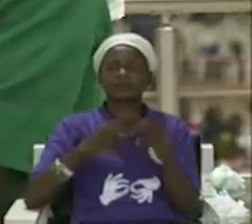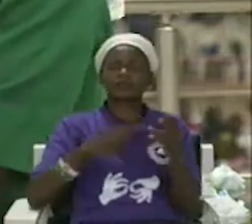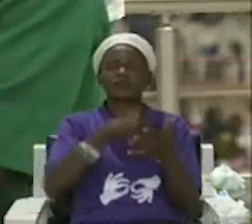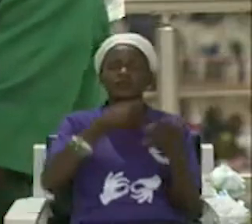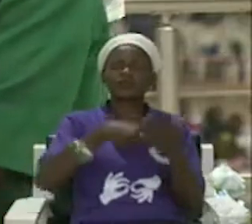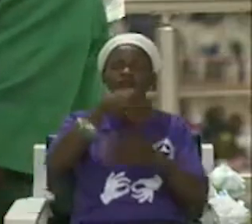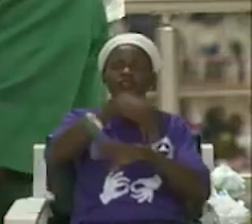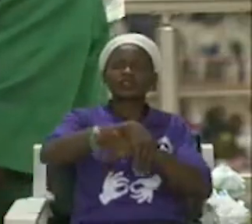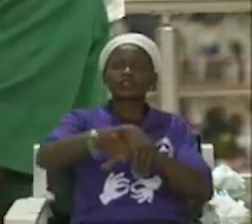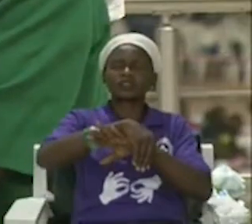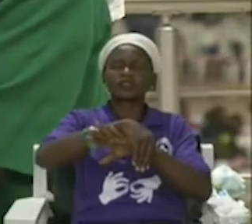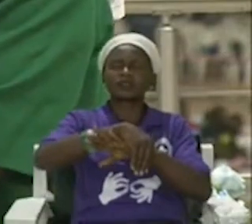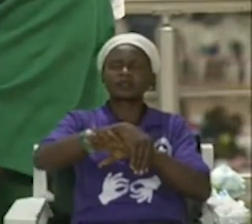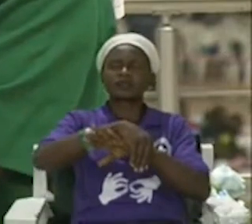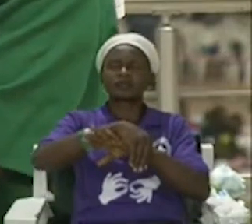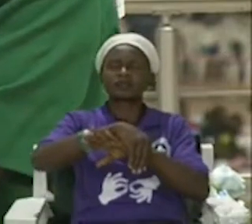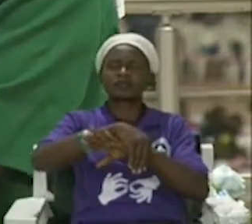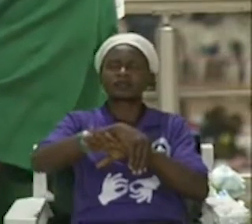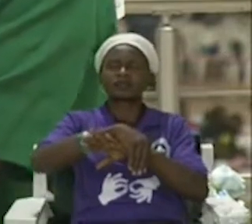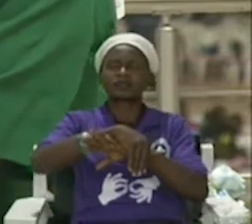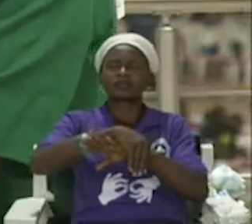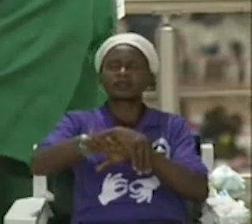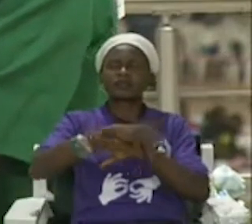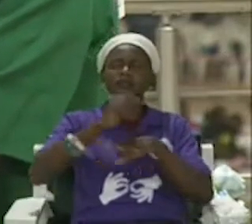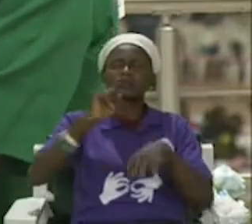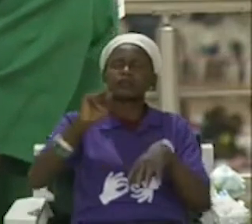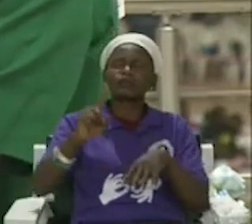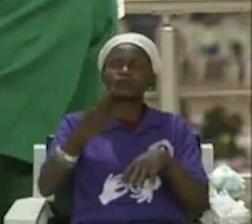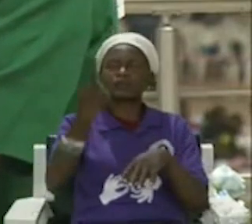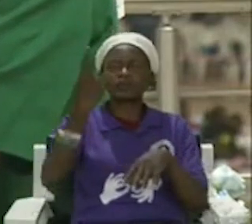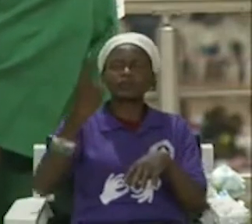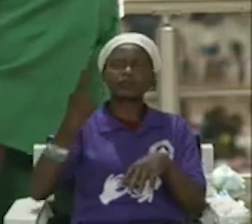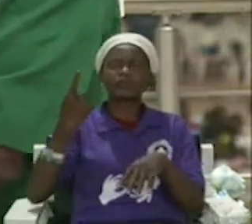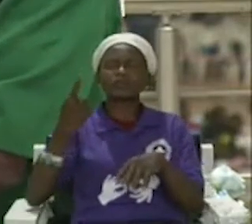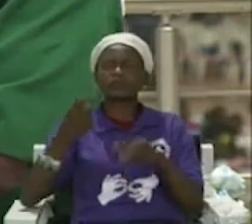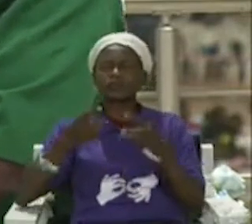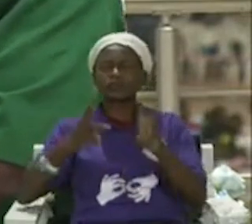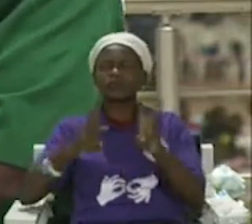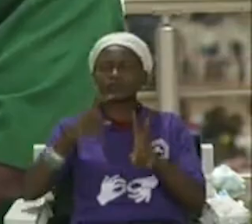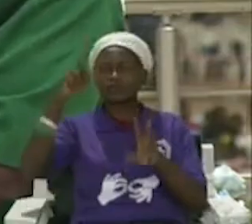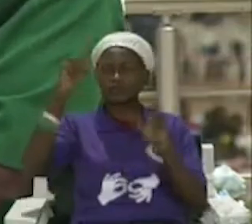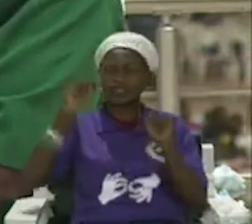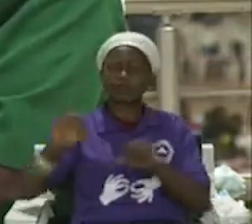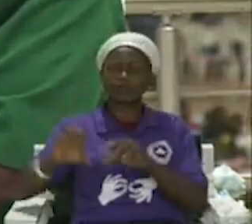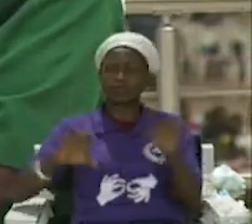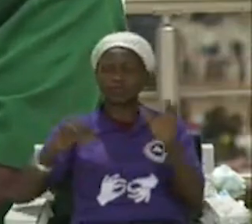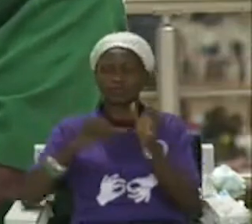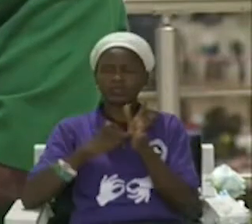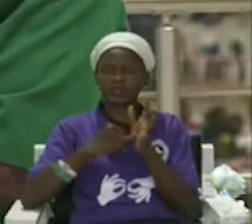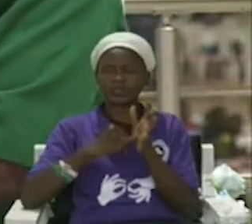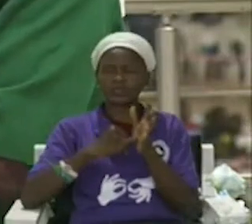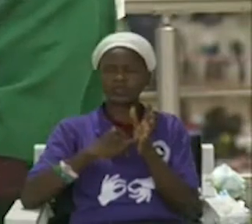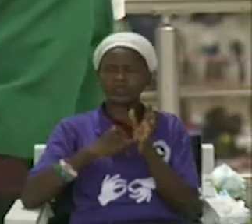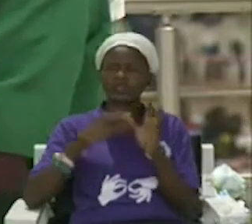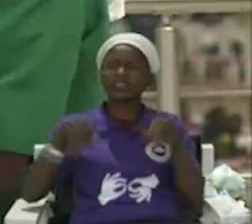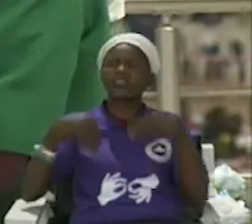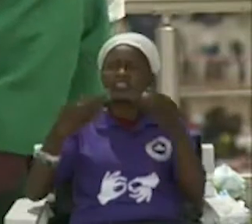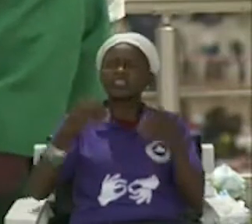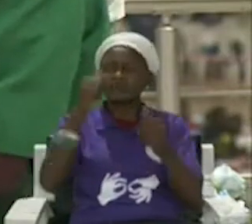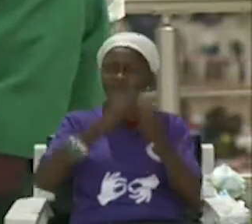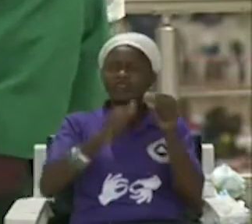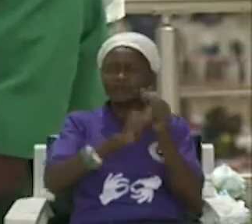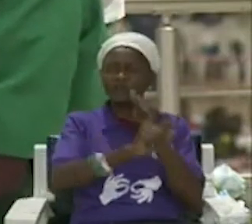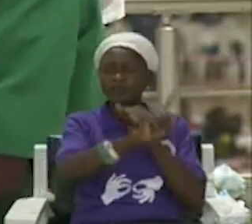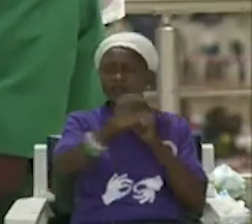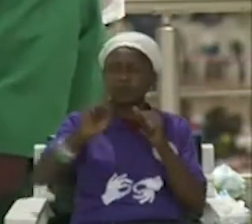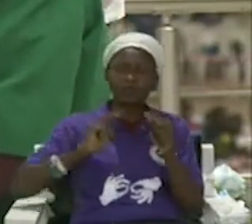Tonight, the only way you can do it, give every one of